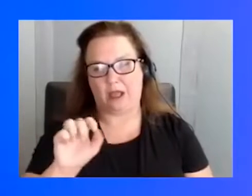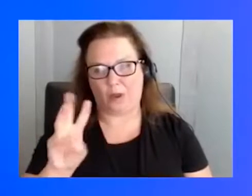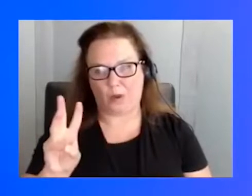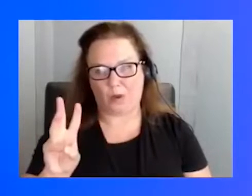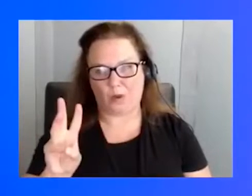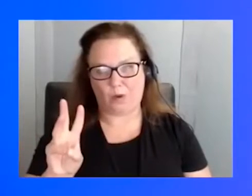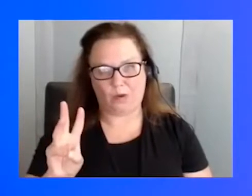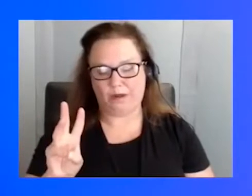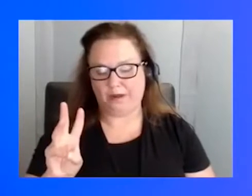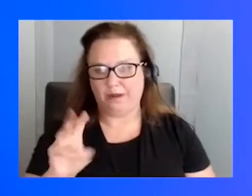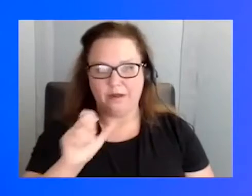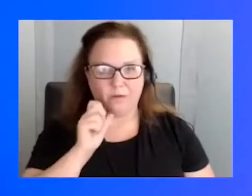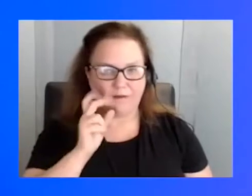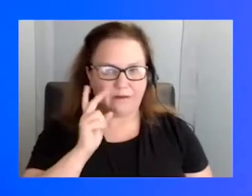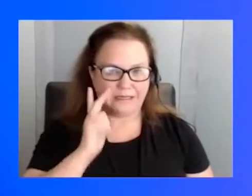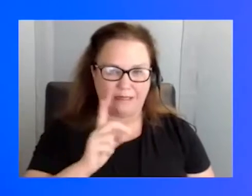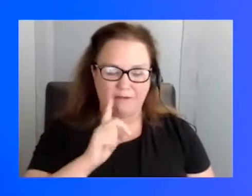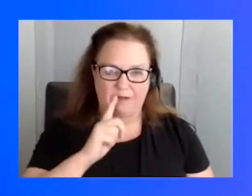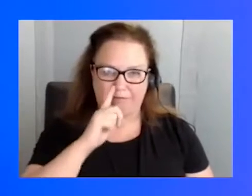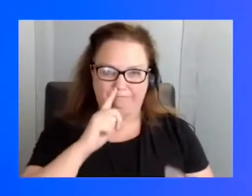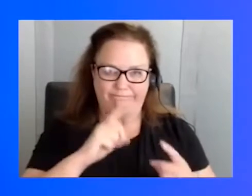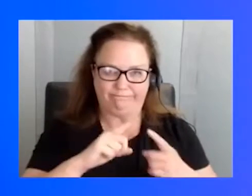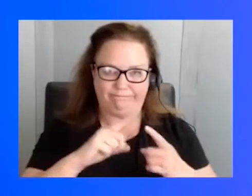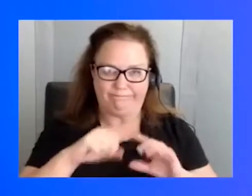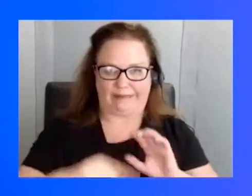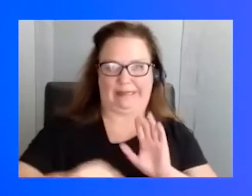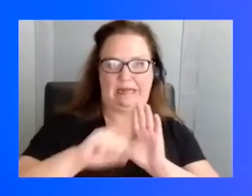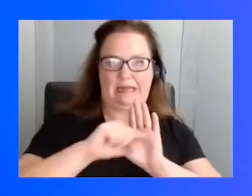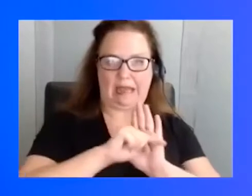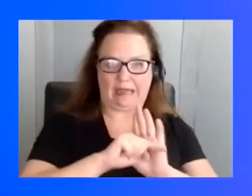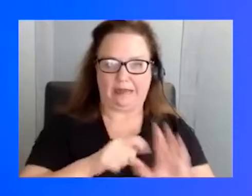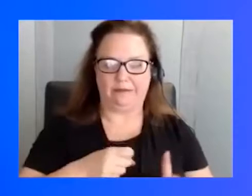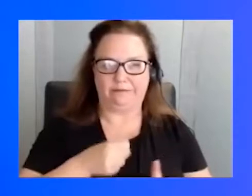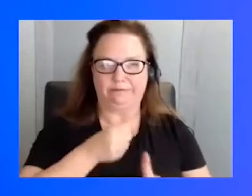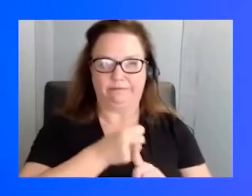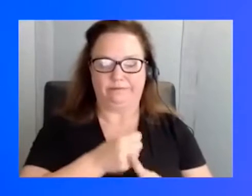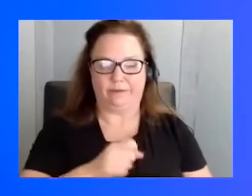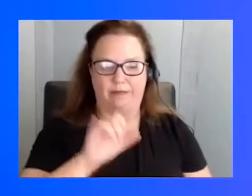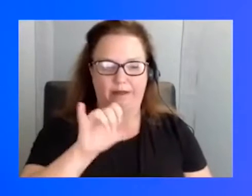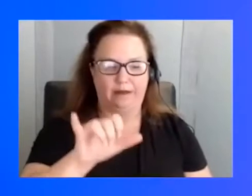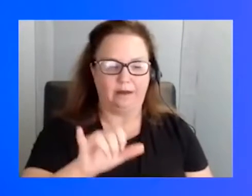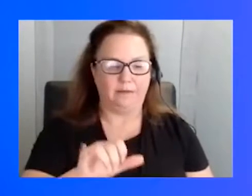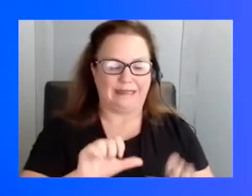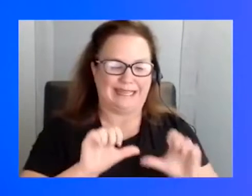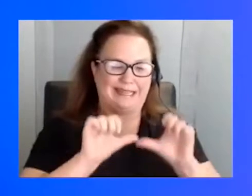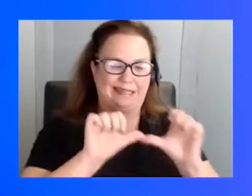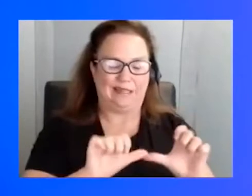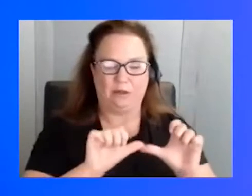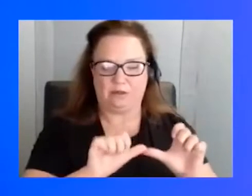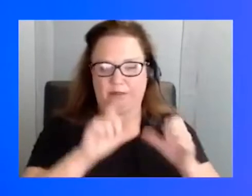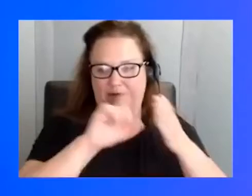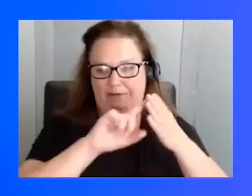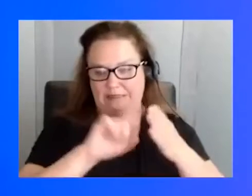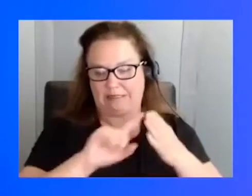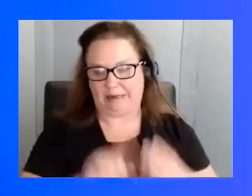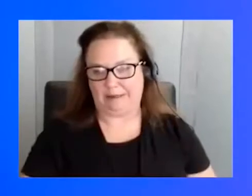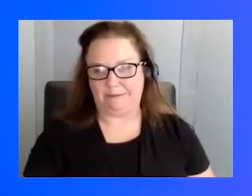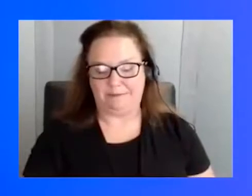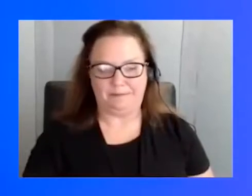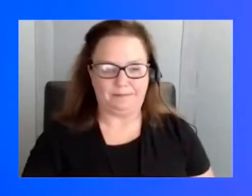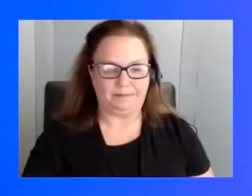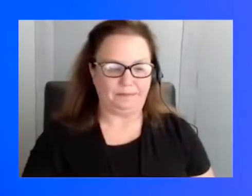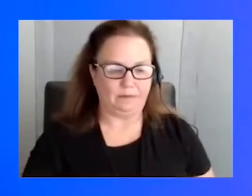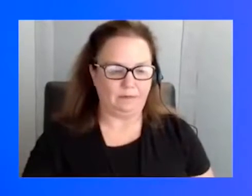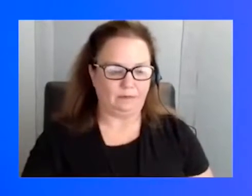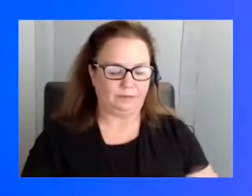seen any real adverse outcomes from that diagnosis. But overall, that continues to be investigated right now. Okay,